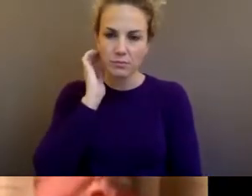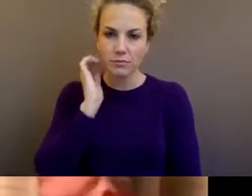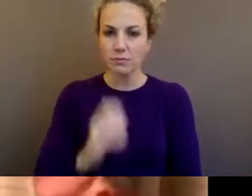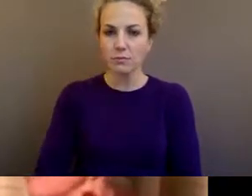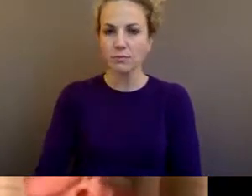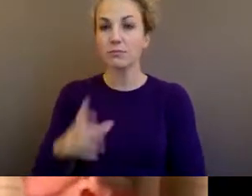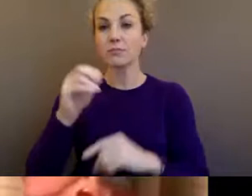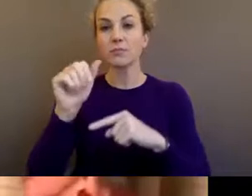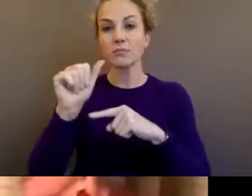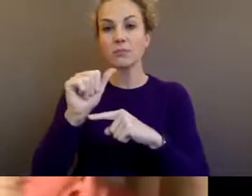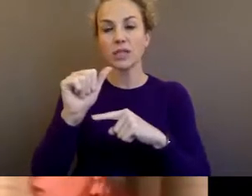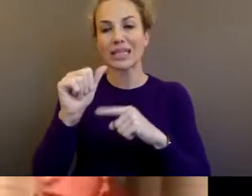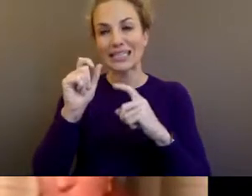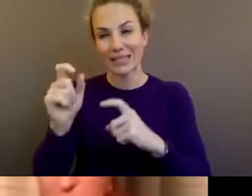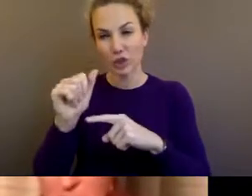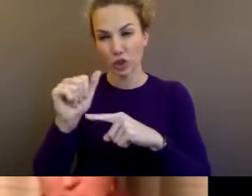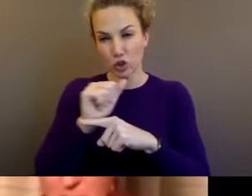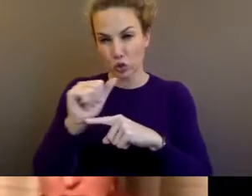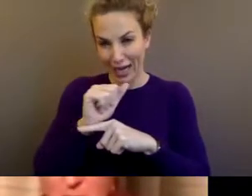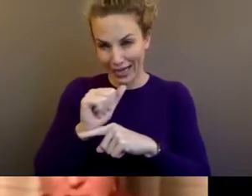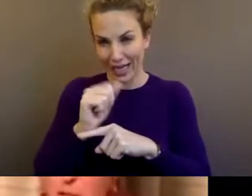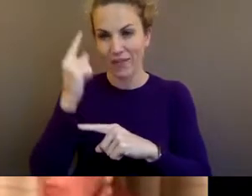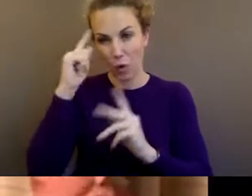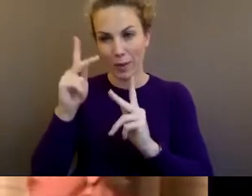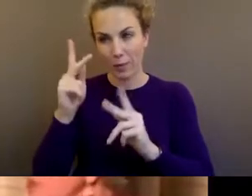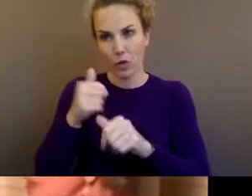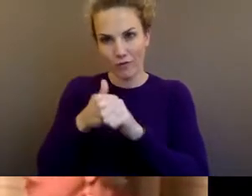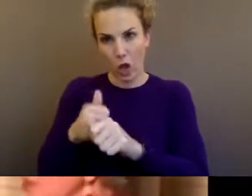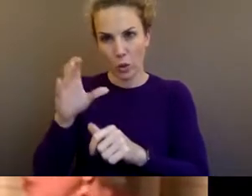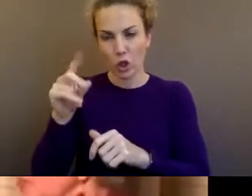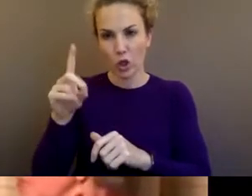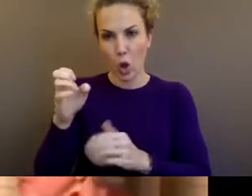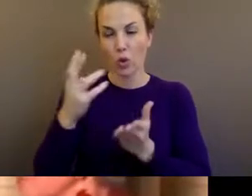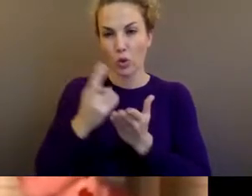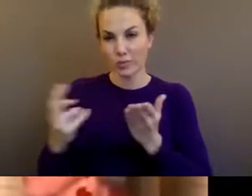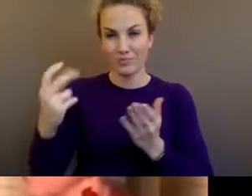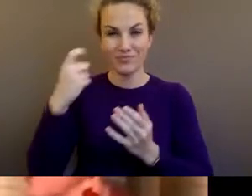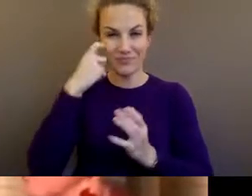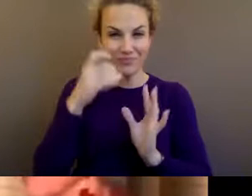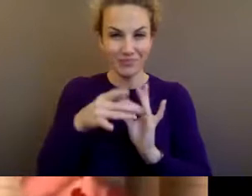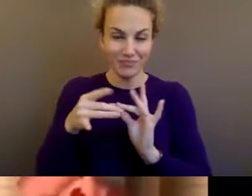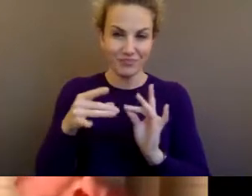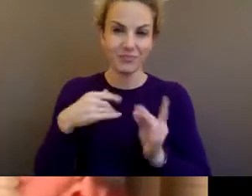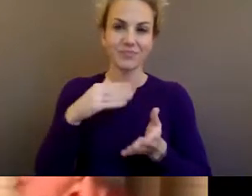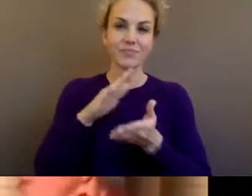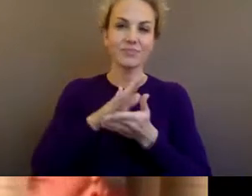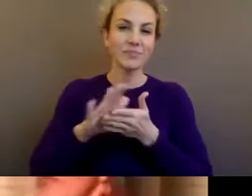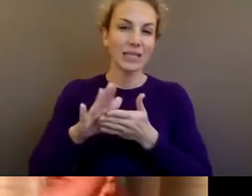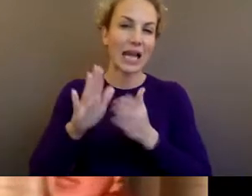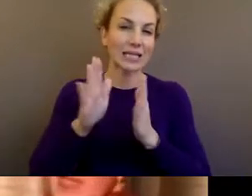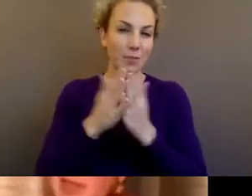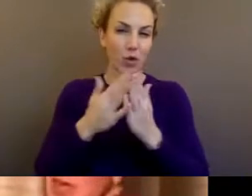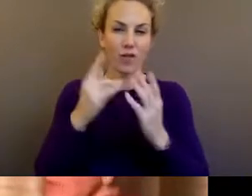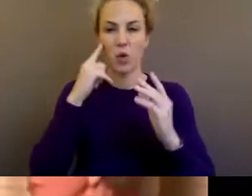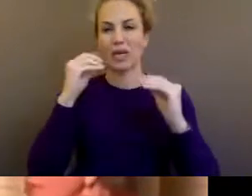Provide training for other people in using the code. The resources that we just mentioned, we have a nice book on teaching the code of ethics